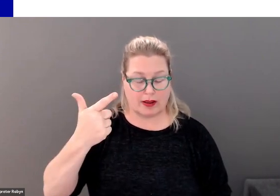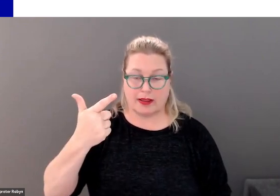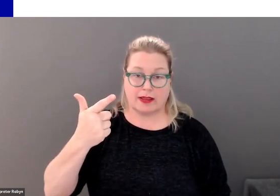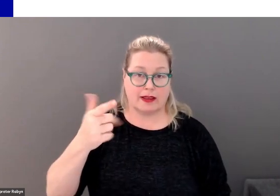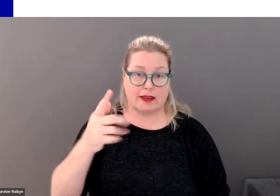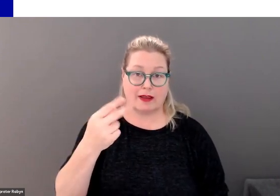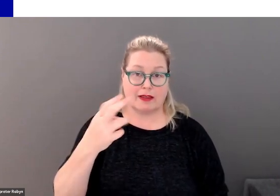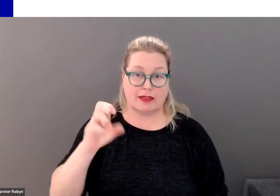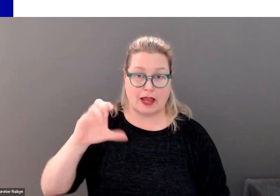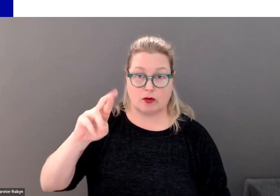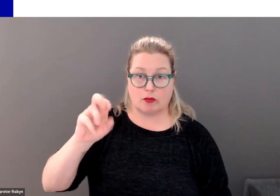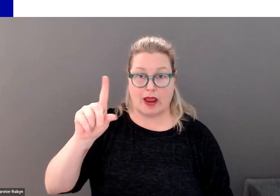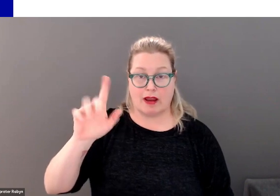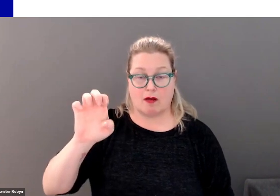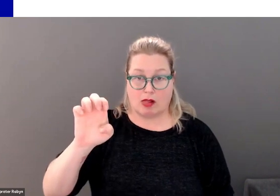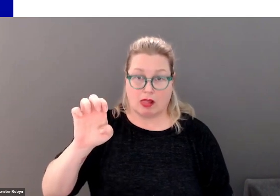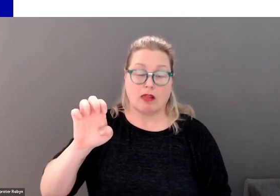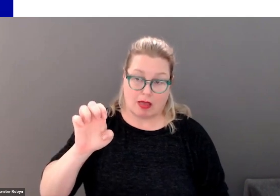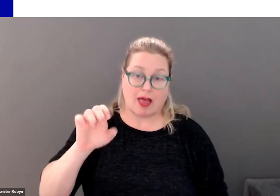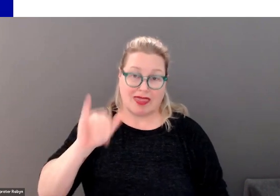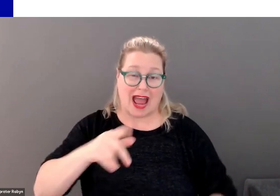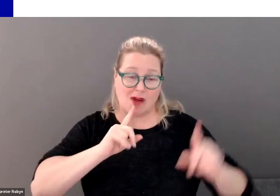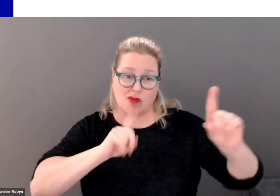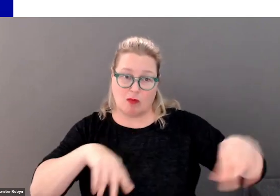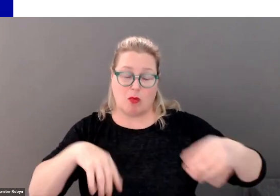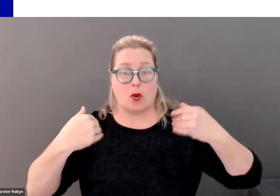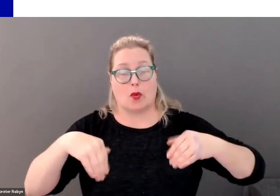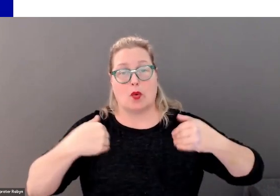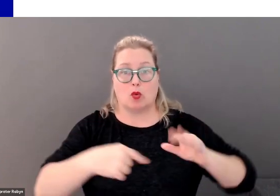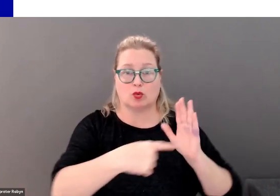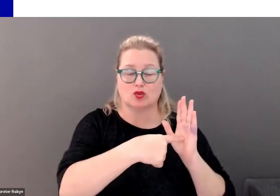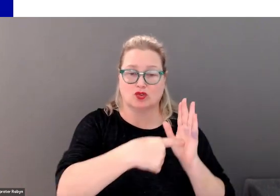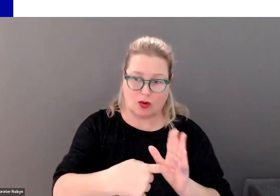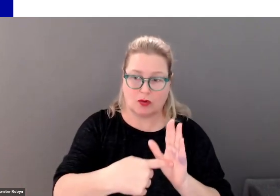has happened to parents with disabilities who have